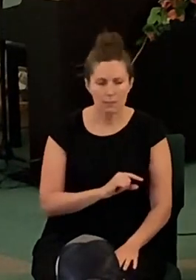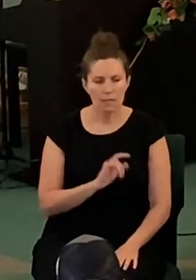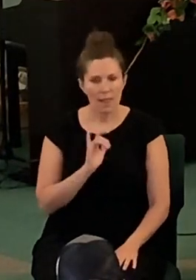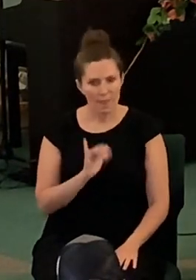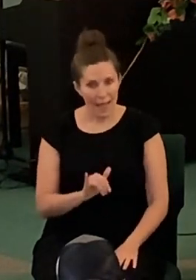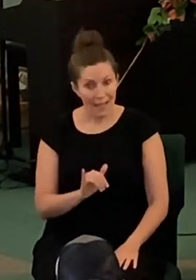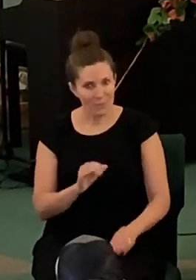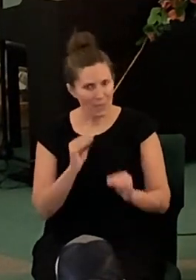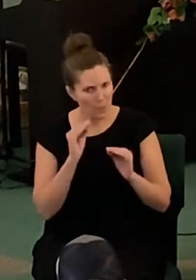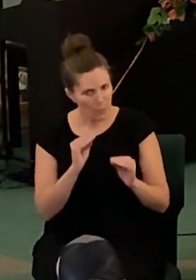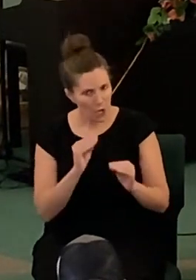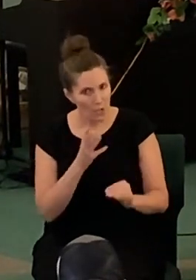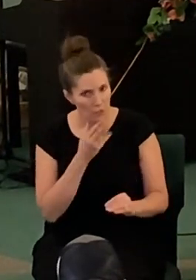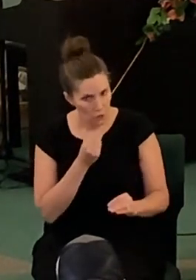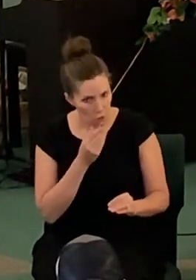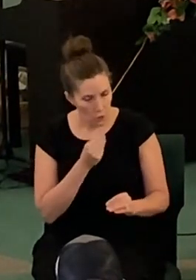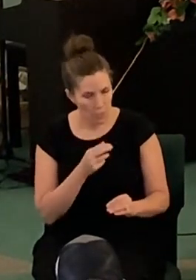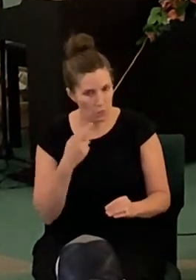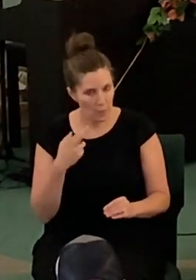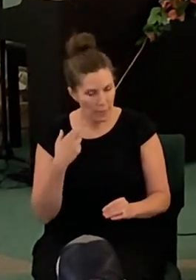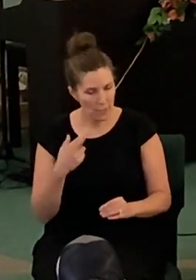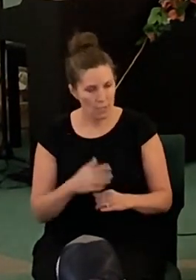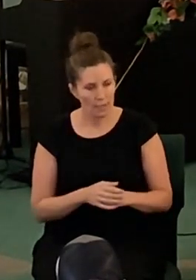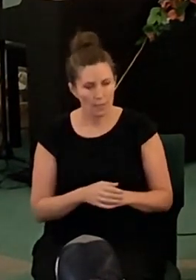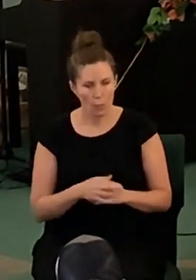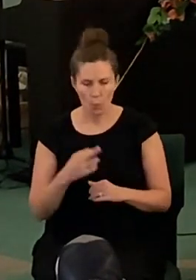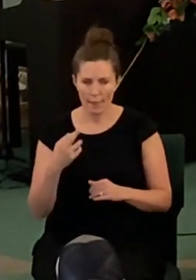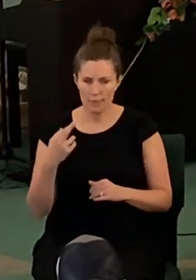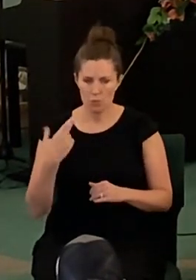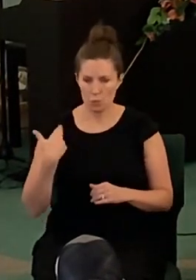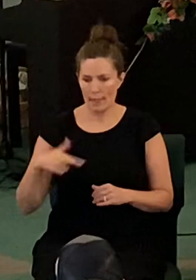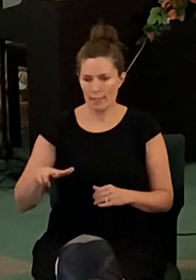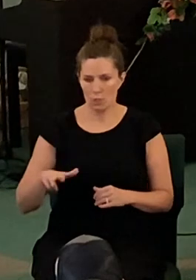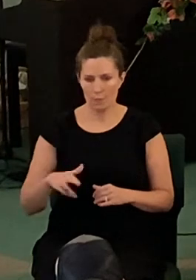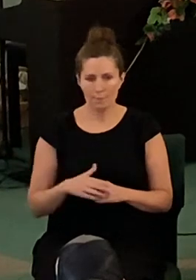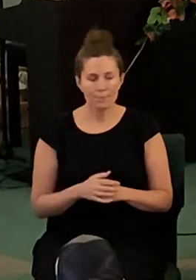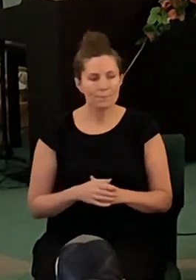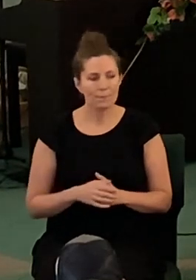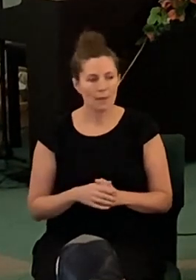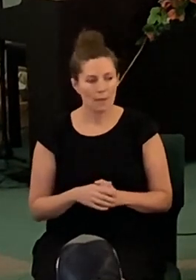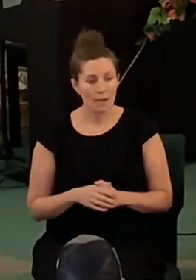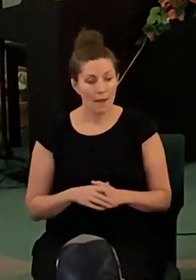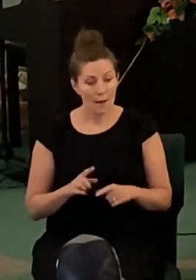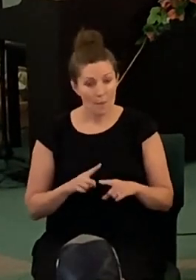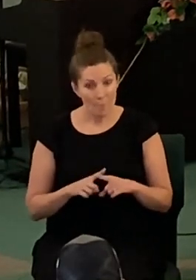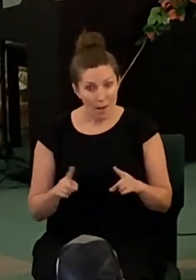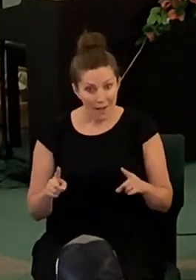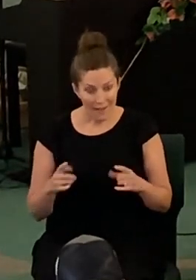brought, not their old secondhand things.